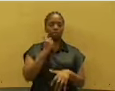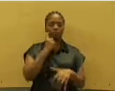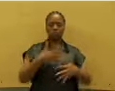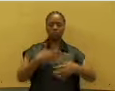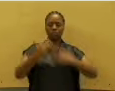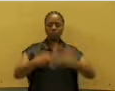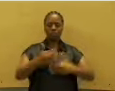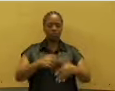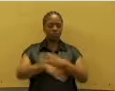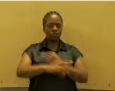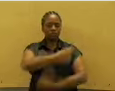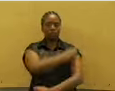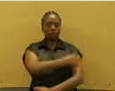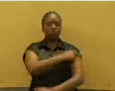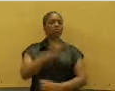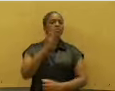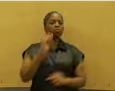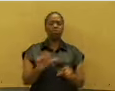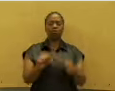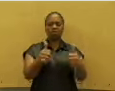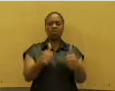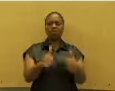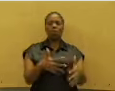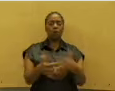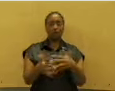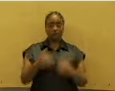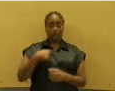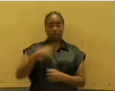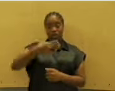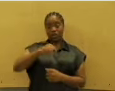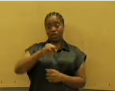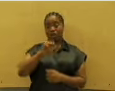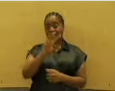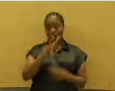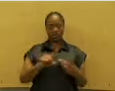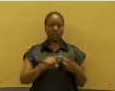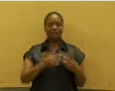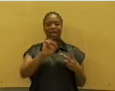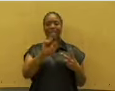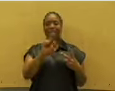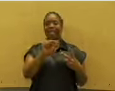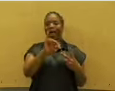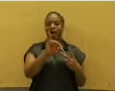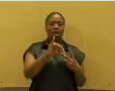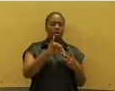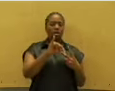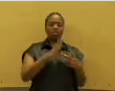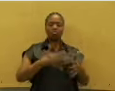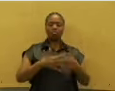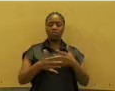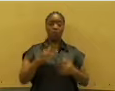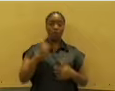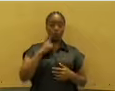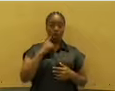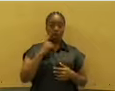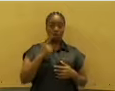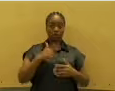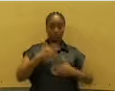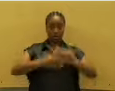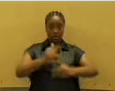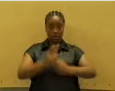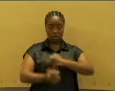not last, not least, the right to treatment for HIV and STIs, especially when these affect fertility.